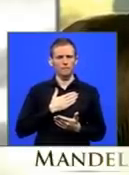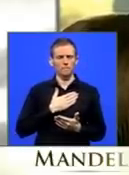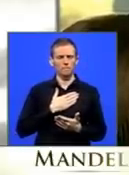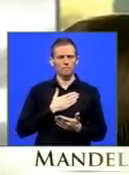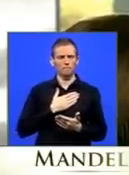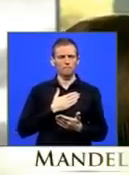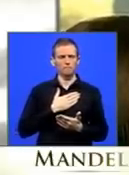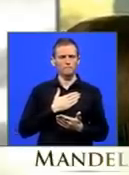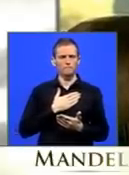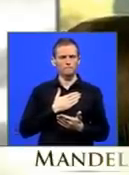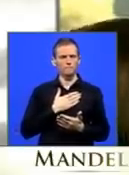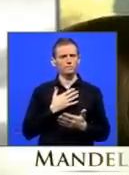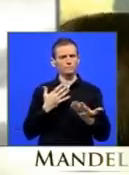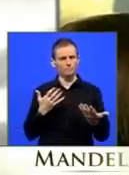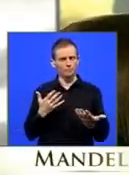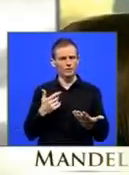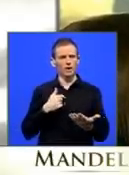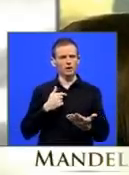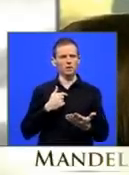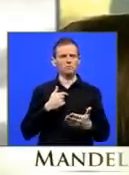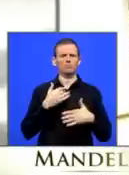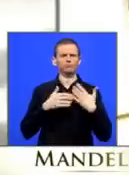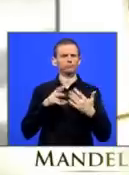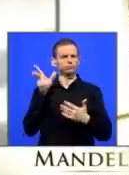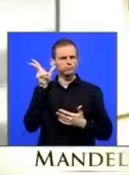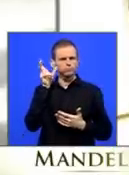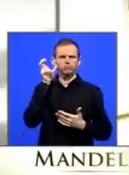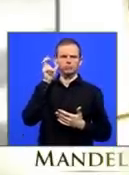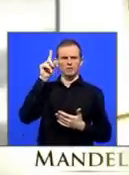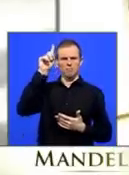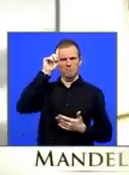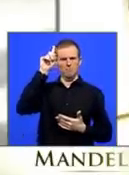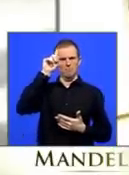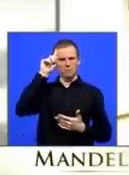was willing to meet me, I was like,